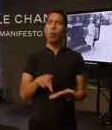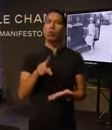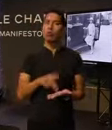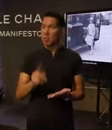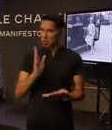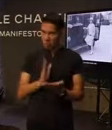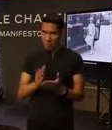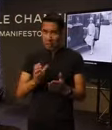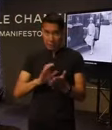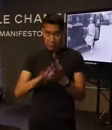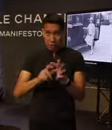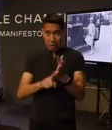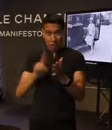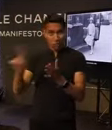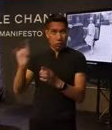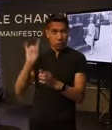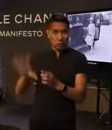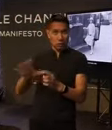in,